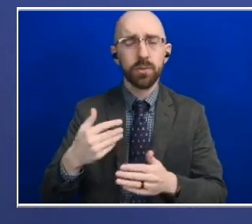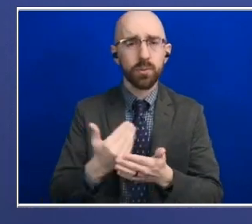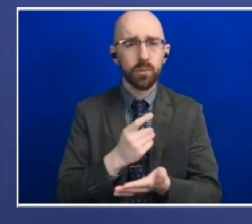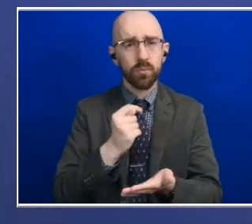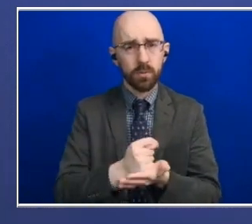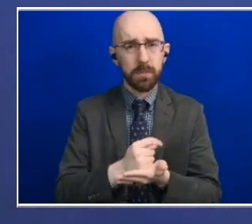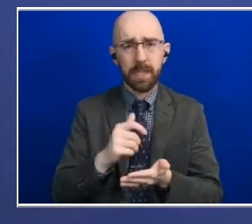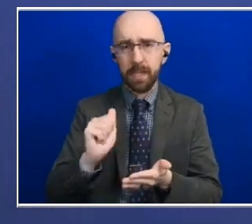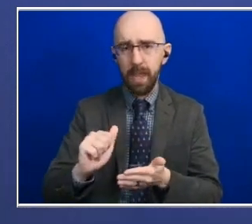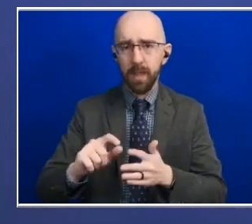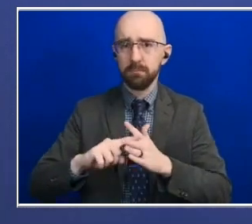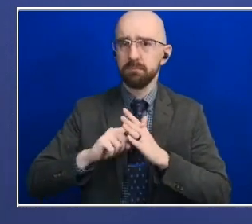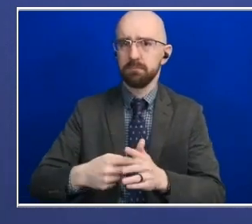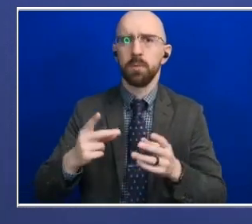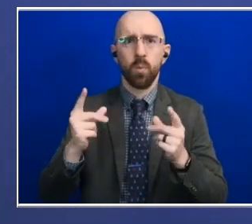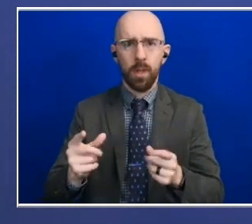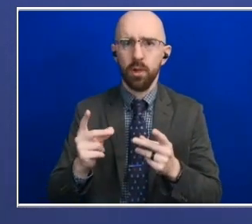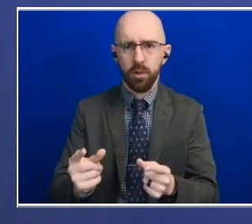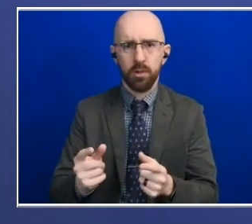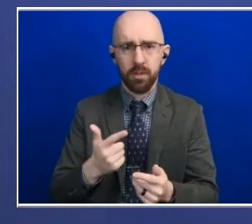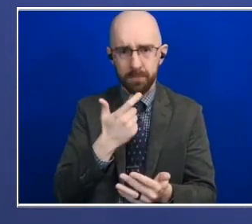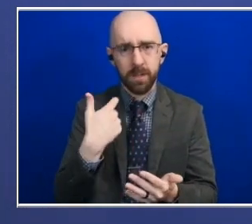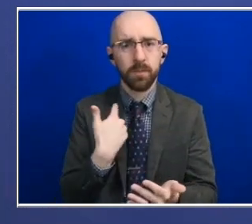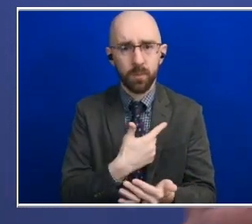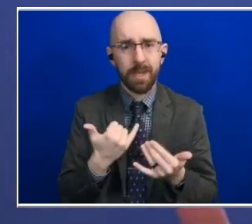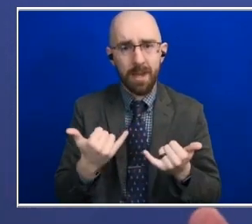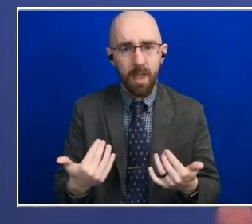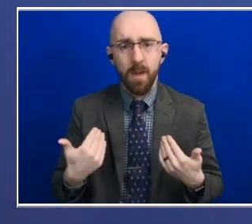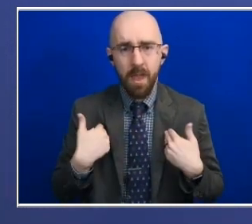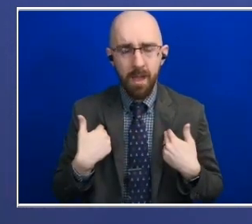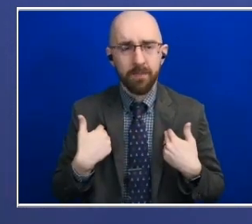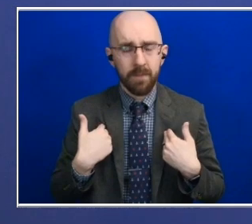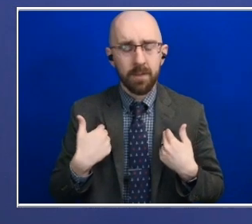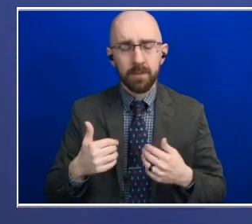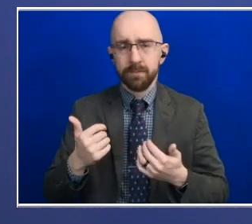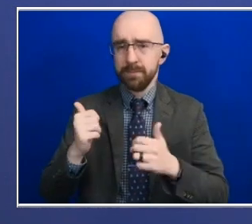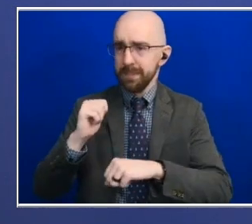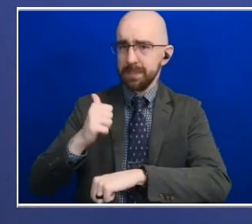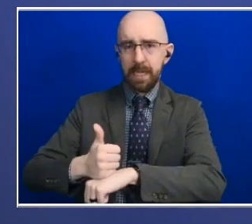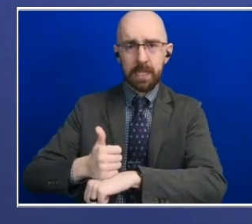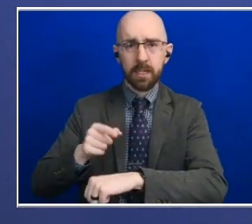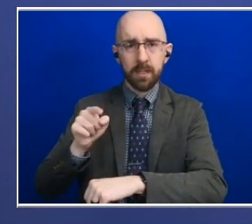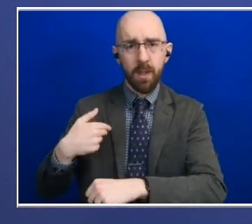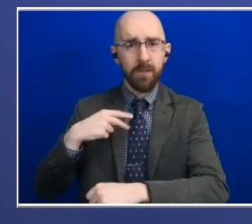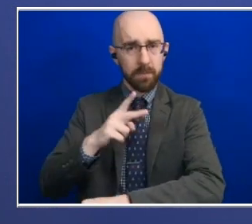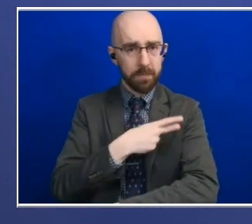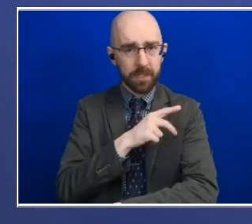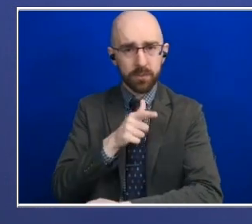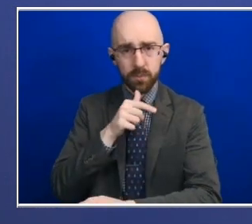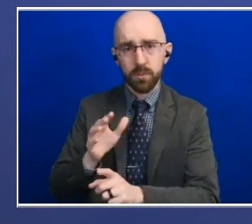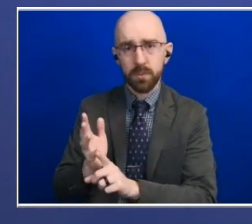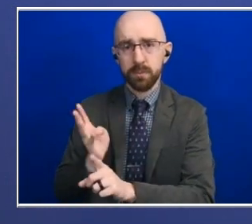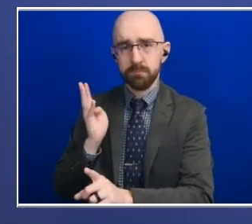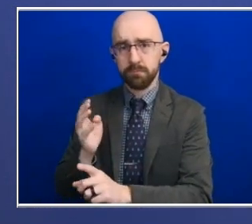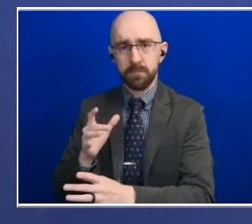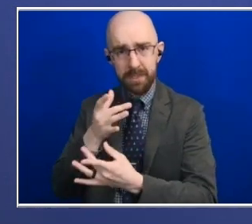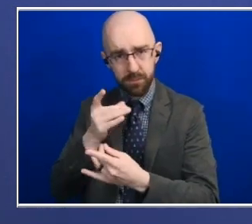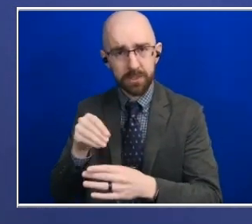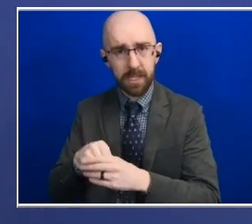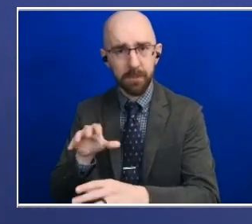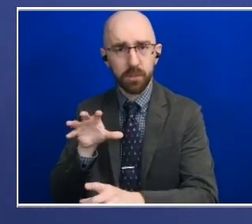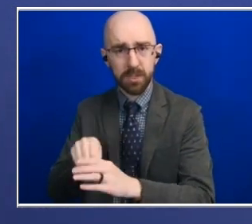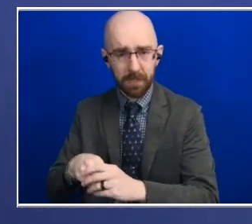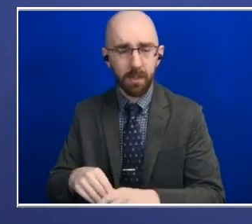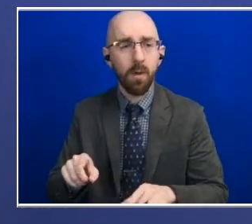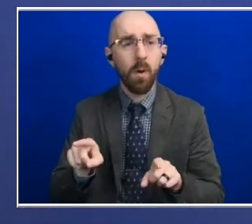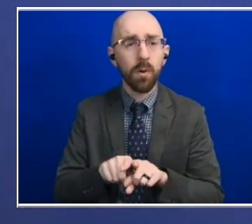quicker because we now have the infrastructure, we have patients that are interested in participating. We also had